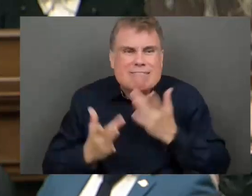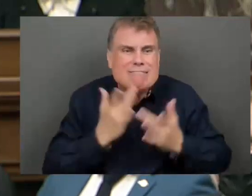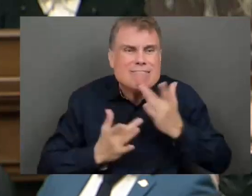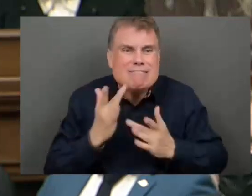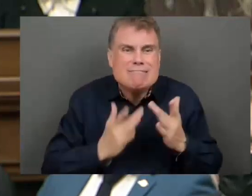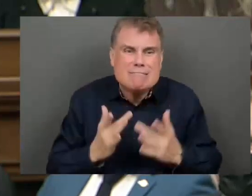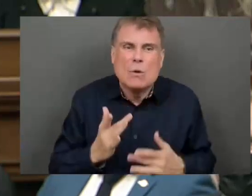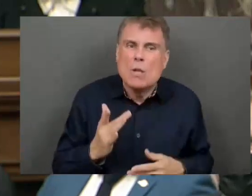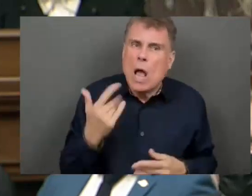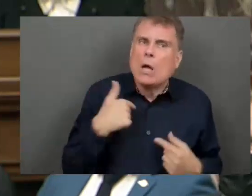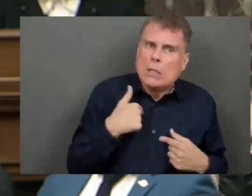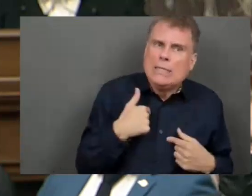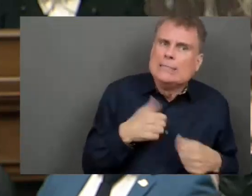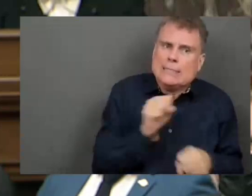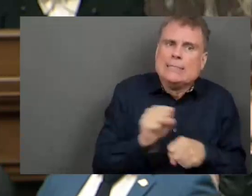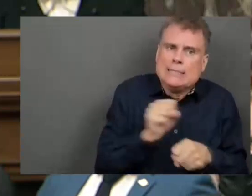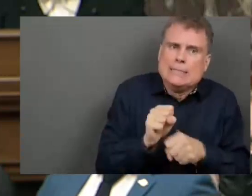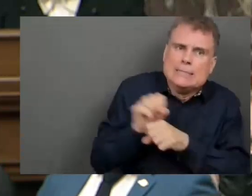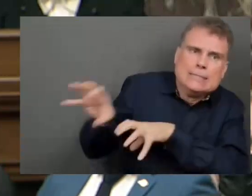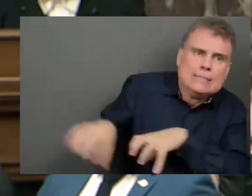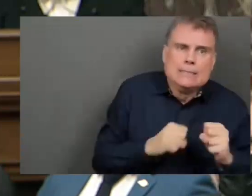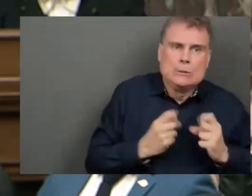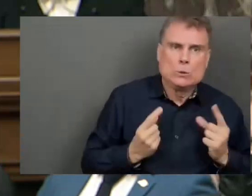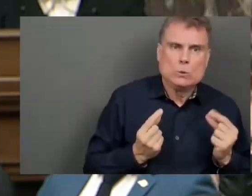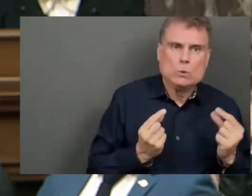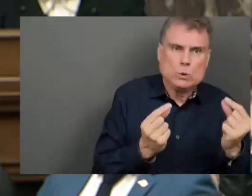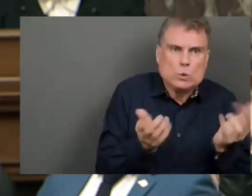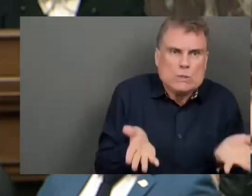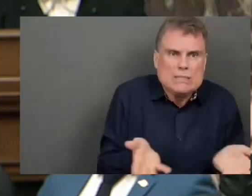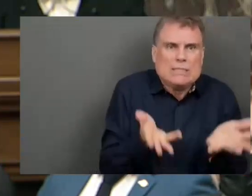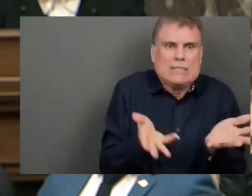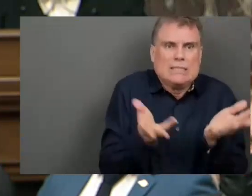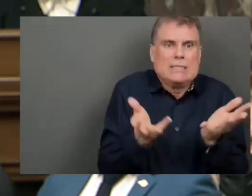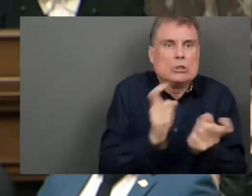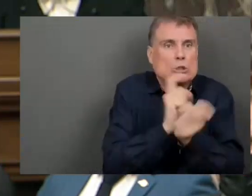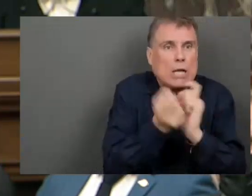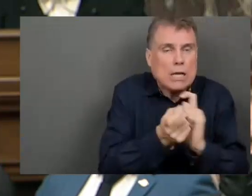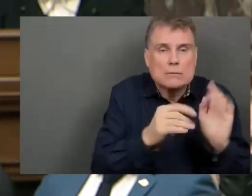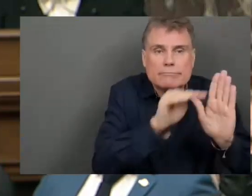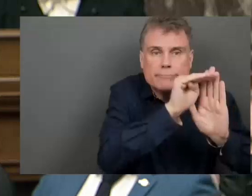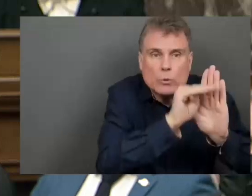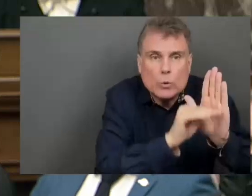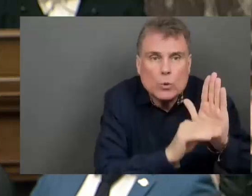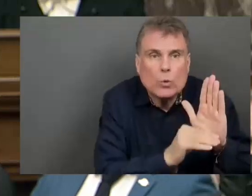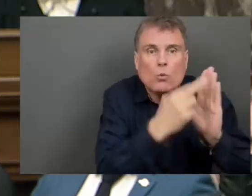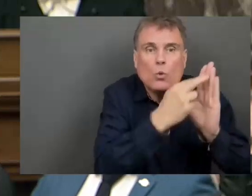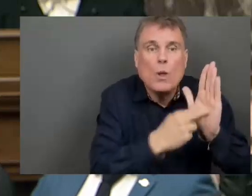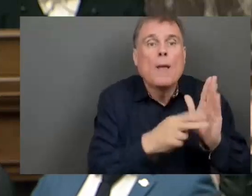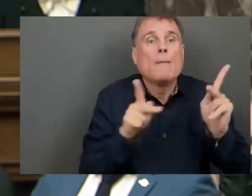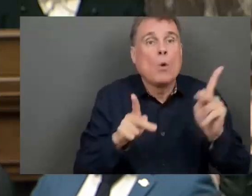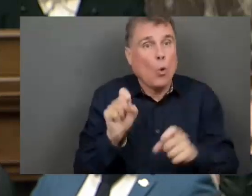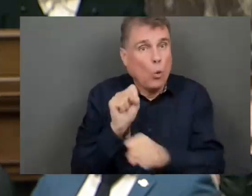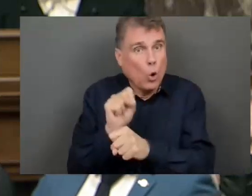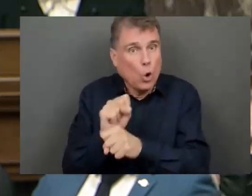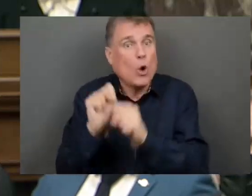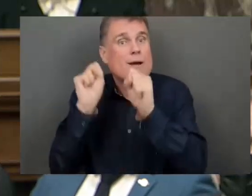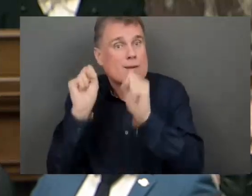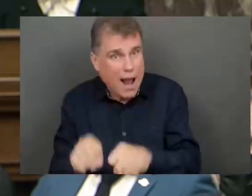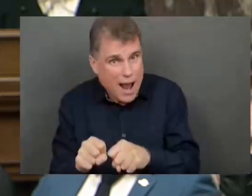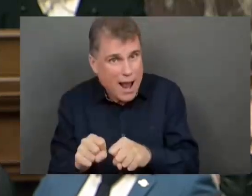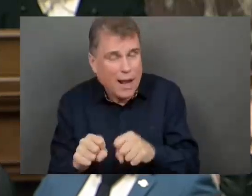earnings threshold so that people can add employment income, and through the work of our Work BC centres and partners across the